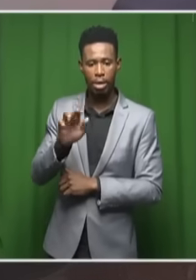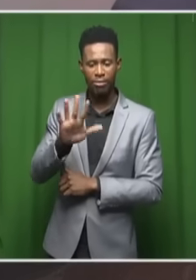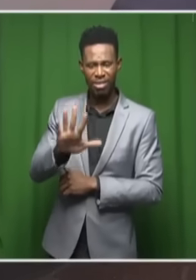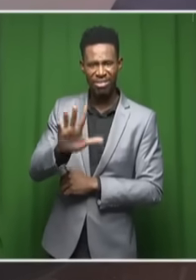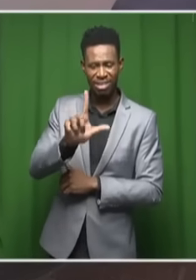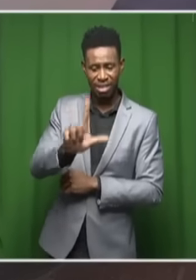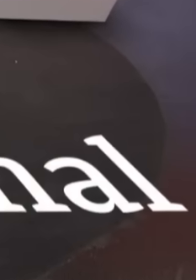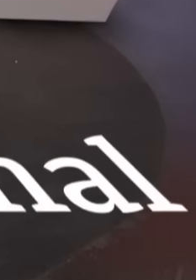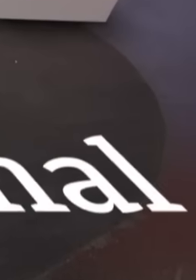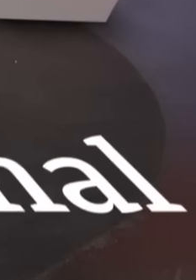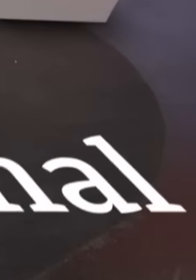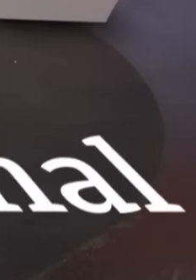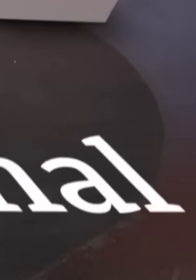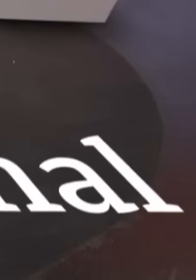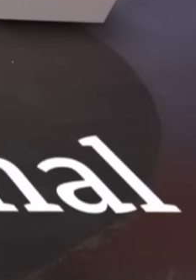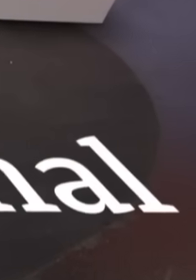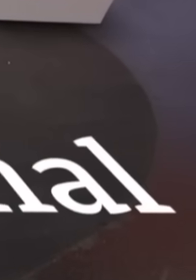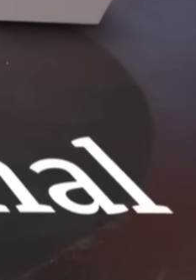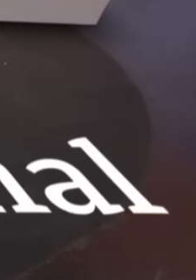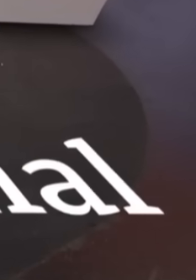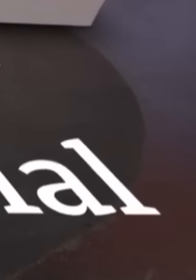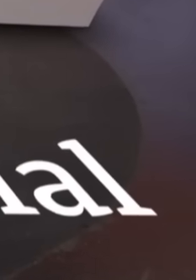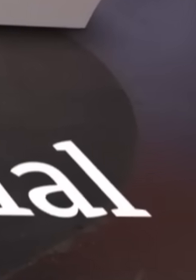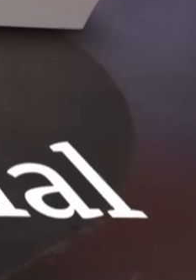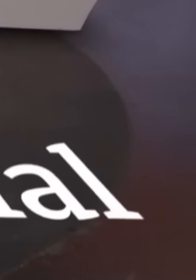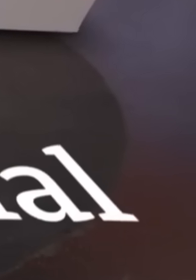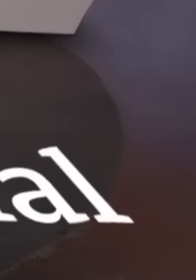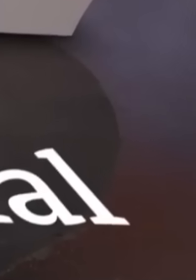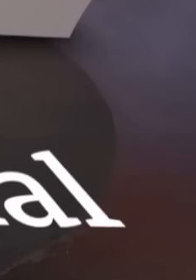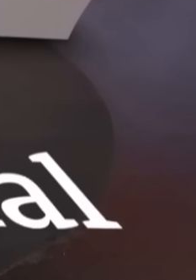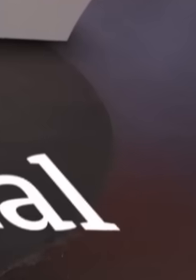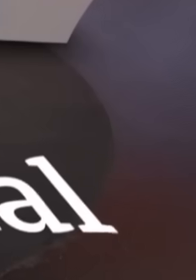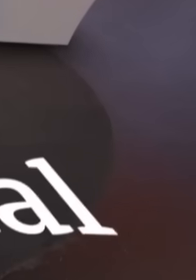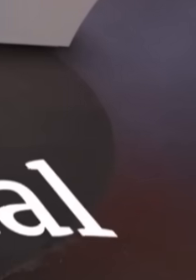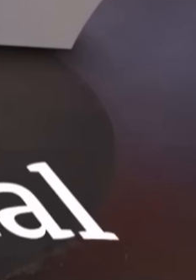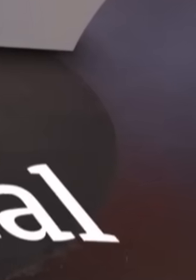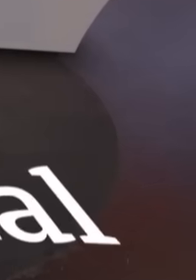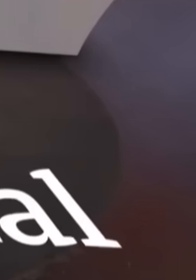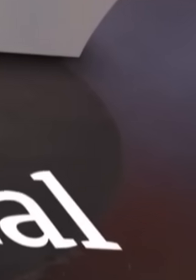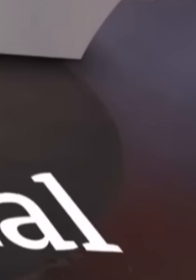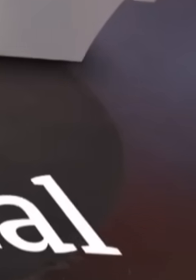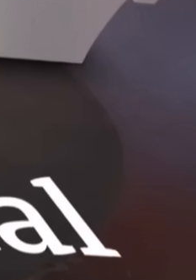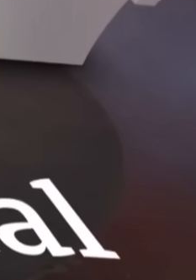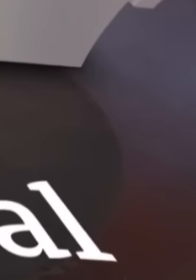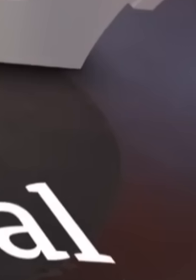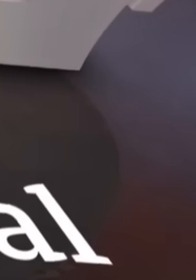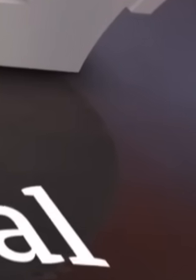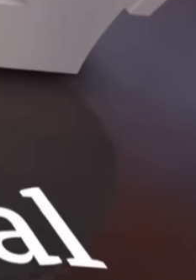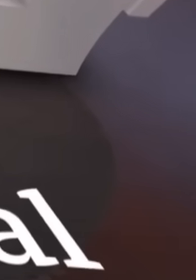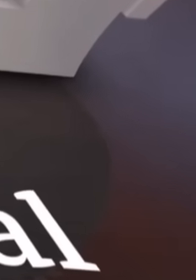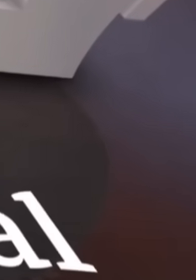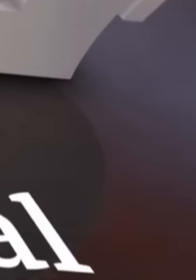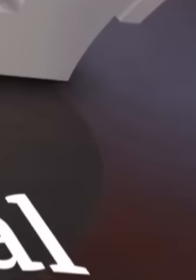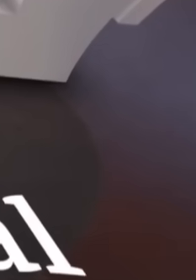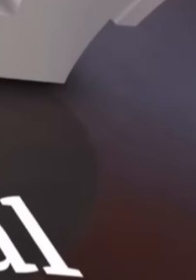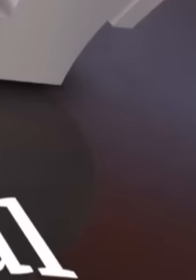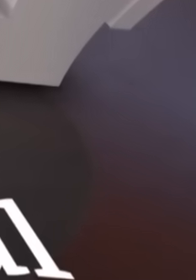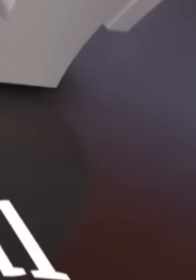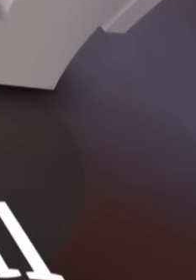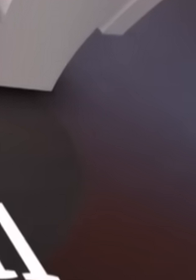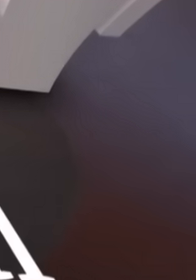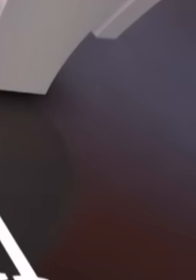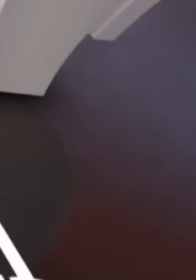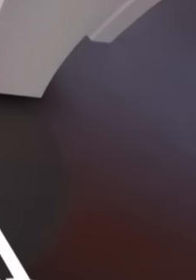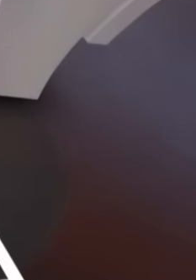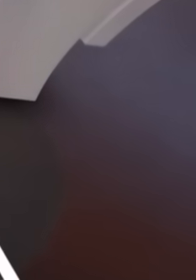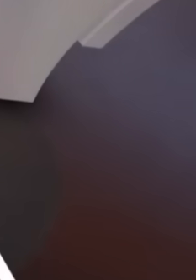of 400, and that rounds off, of course, with the EFF at 39. 57 other parties and independent candidates